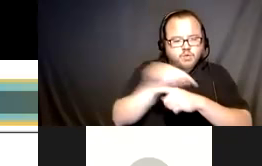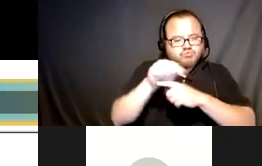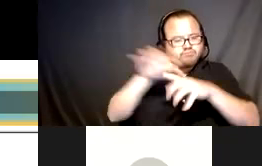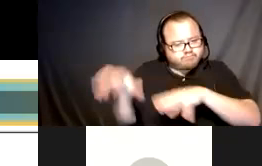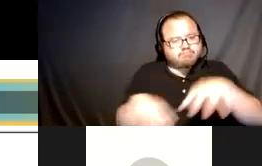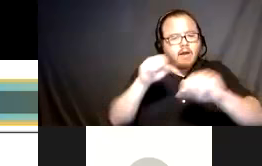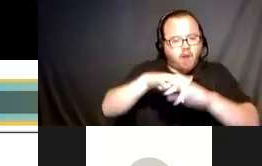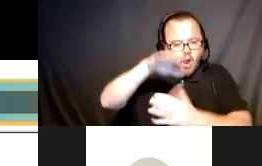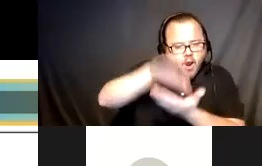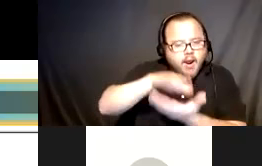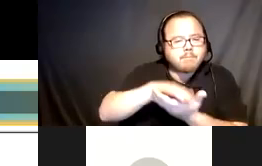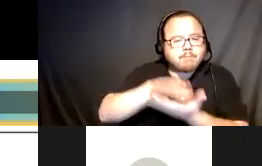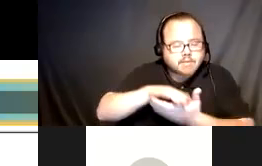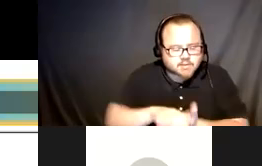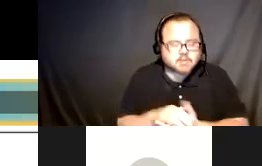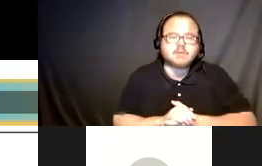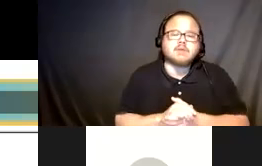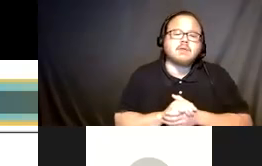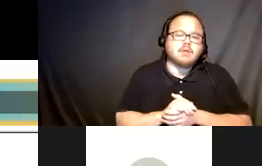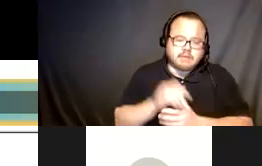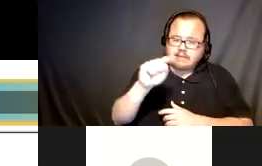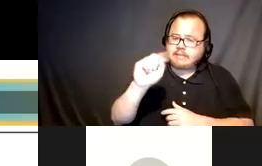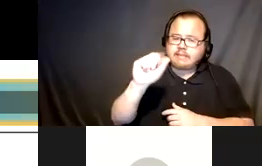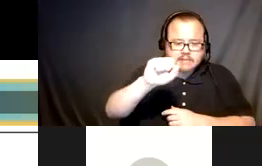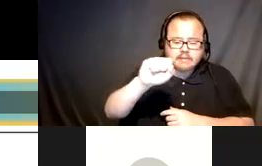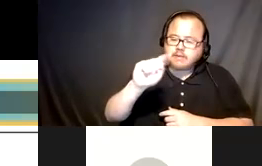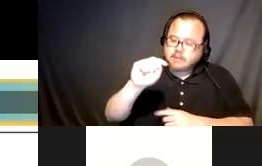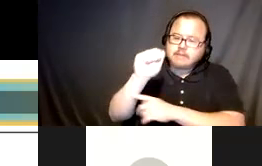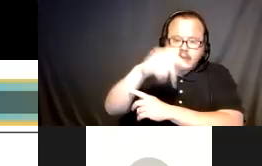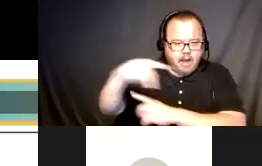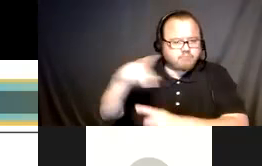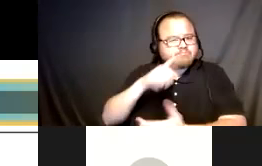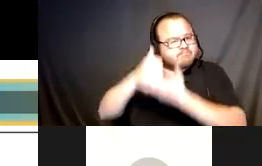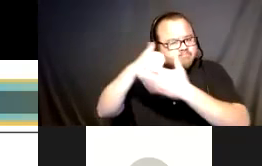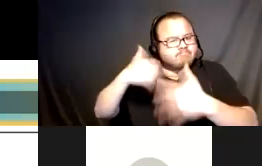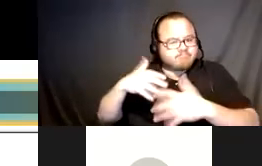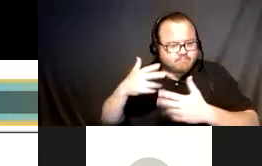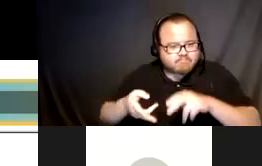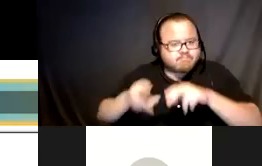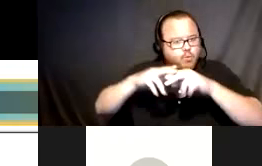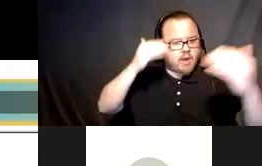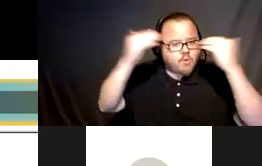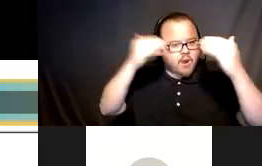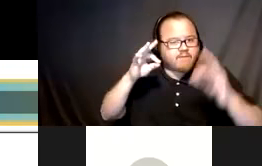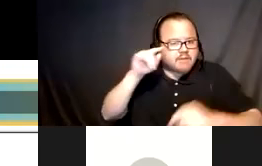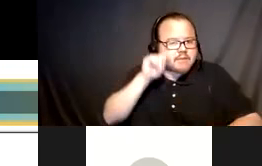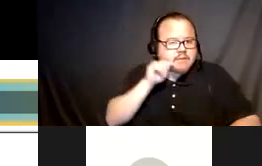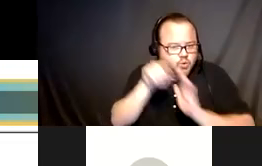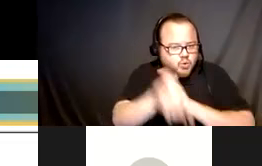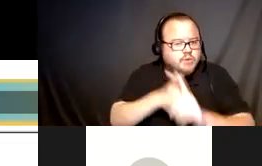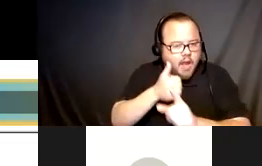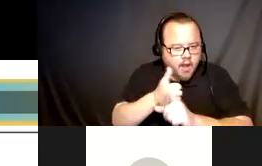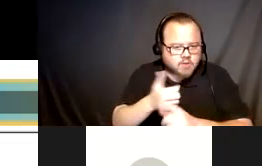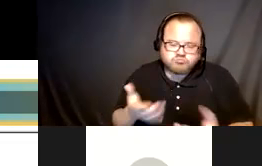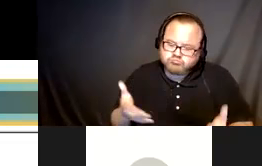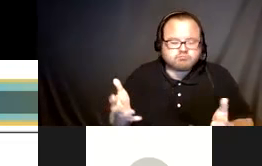on campus. And the TSAP is really helpful in being able to increase that awareness of teen suicide. It's one